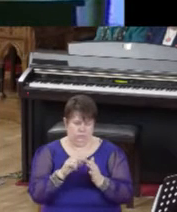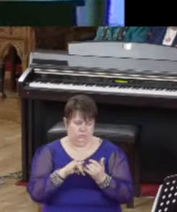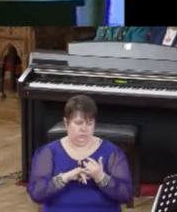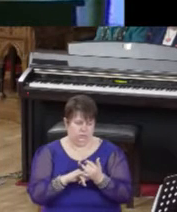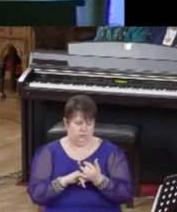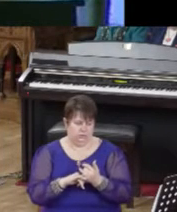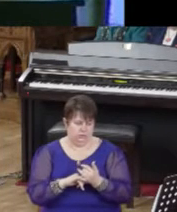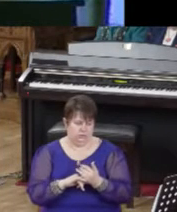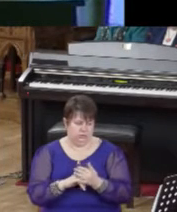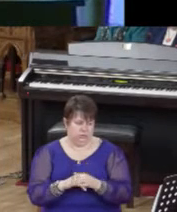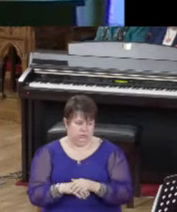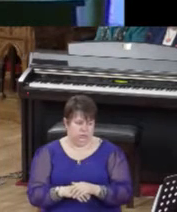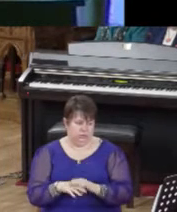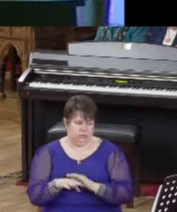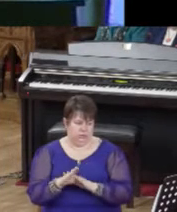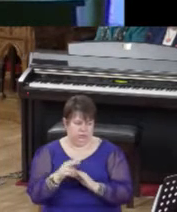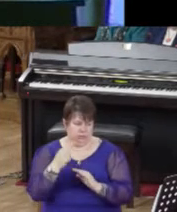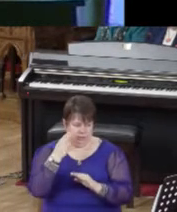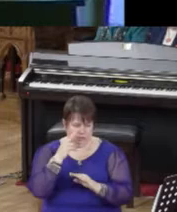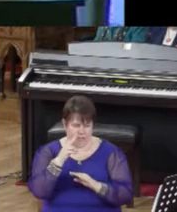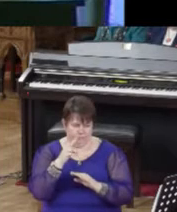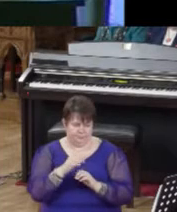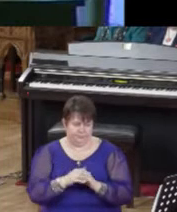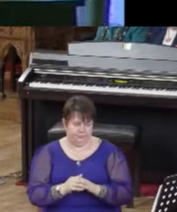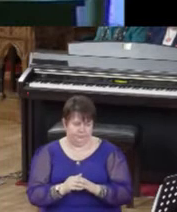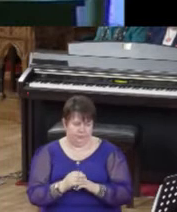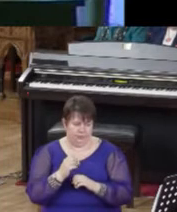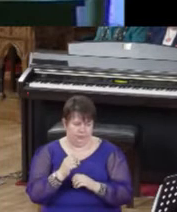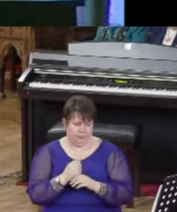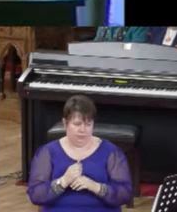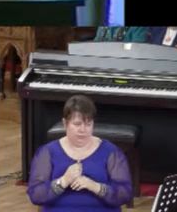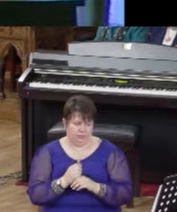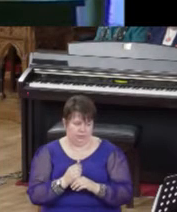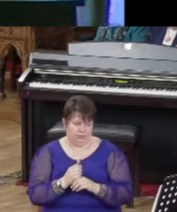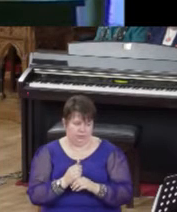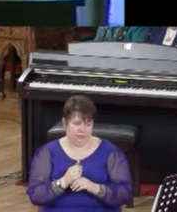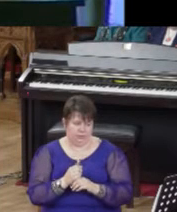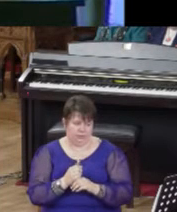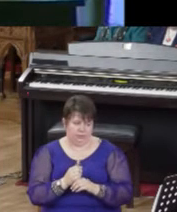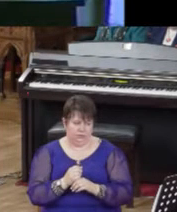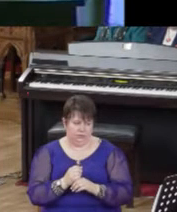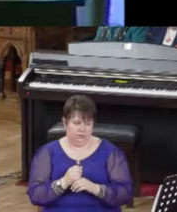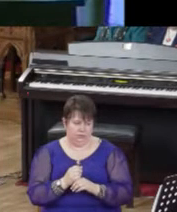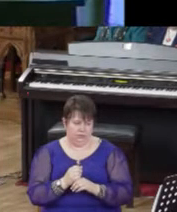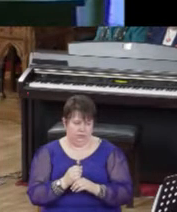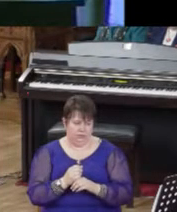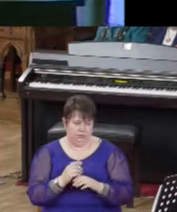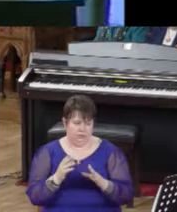and enable us to forgive the injuries we have experienced.